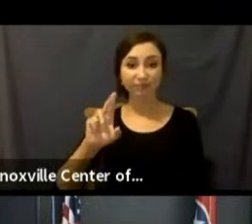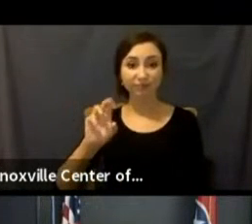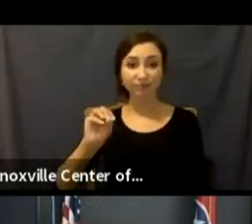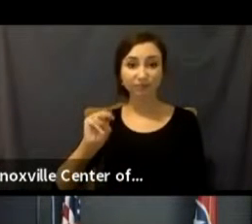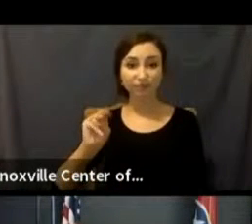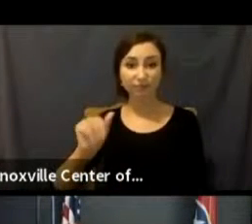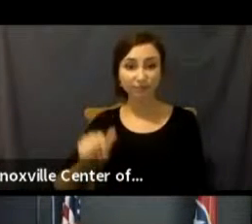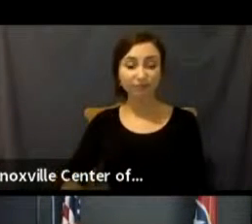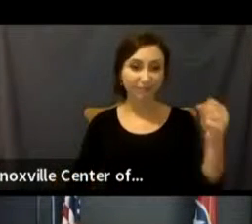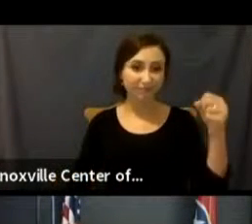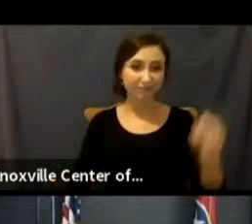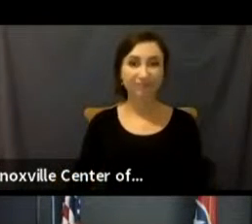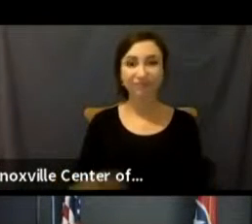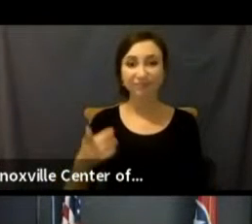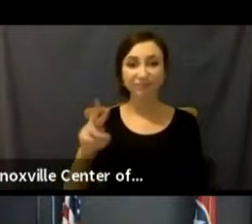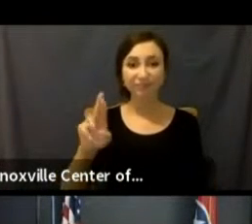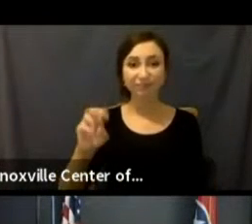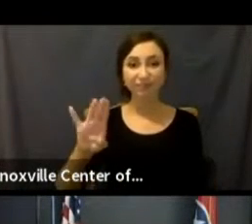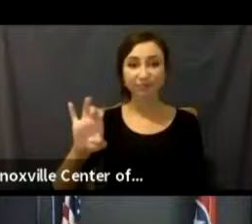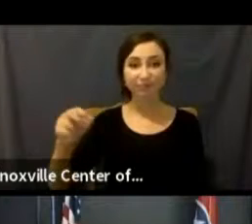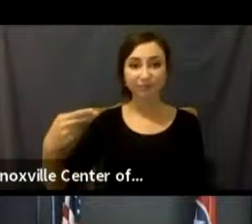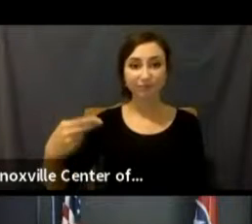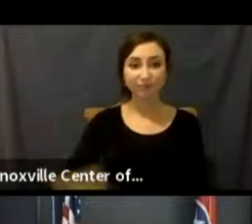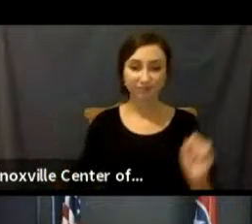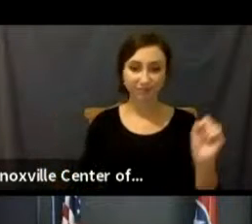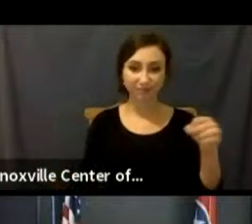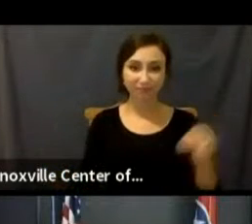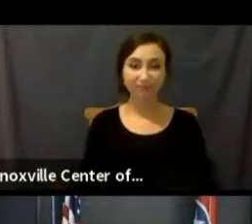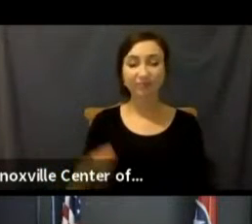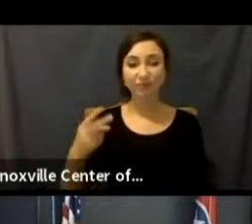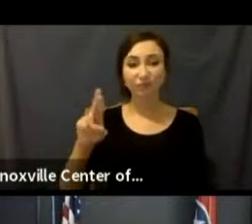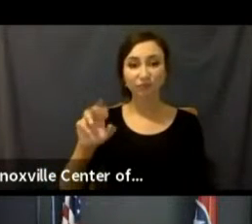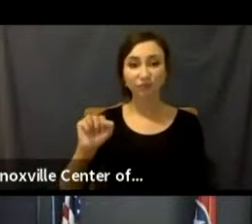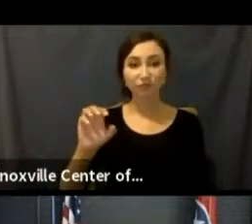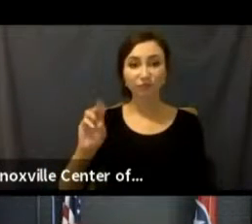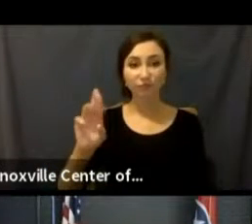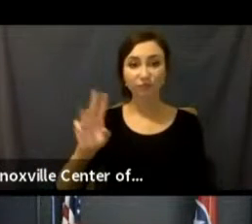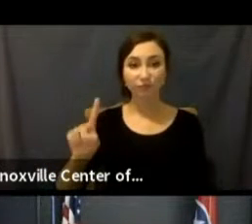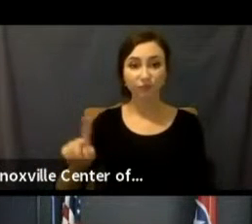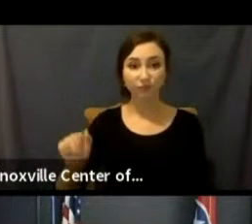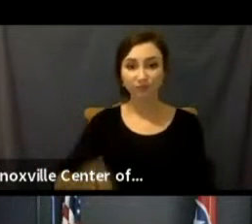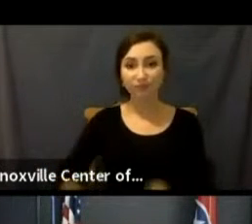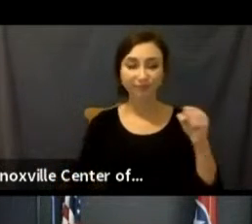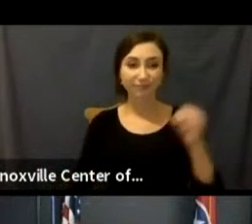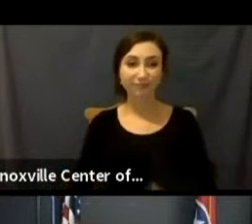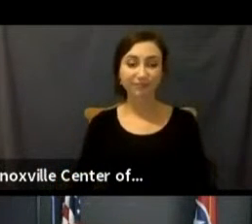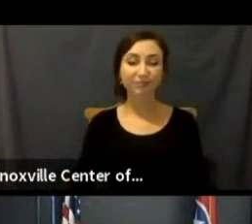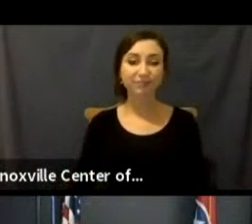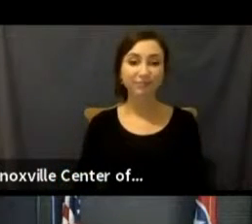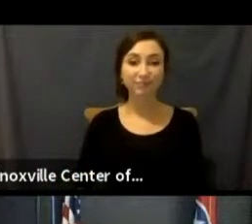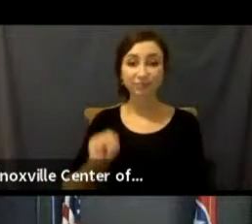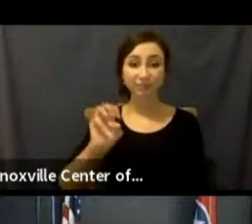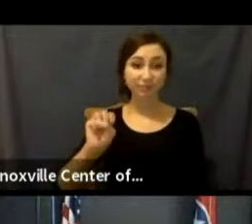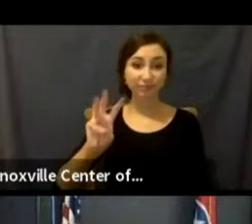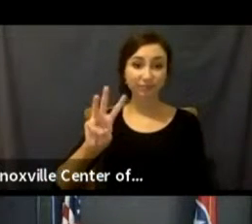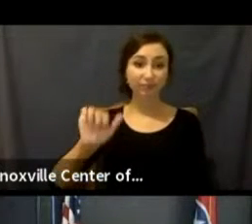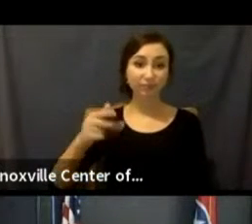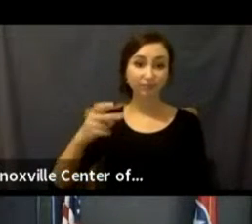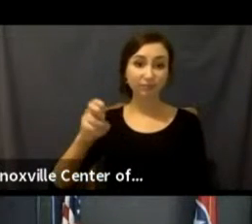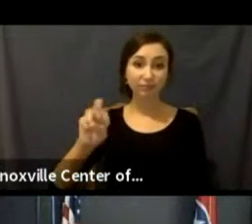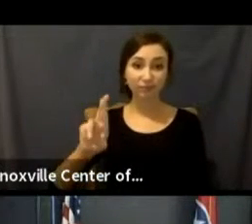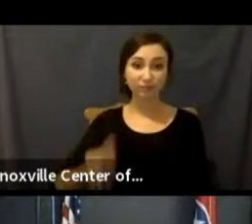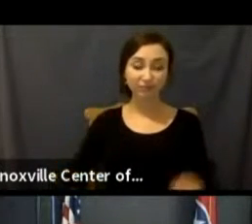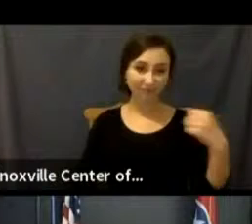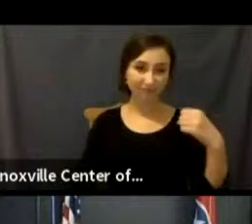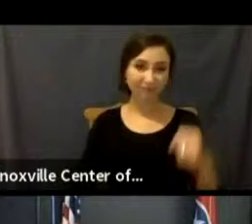Yes. Dr. Shamia? Yes. Dr. Souza? Yes. Ms. Wagner?